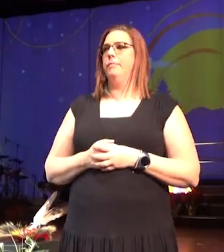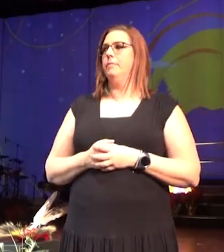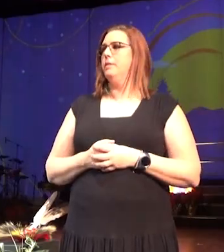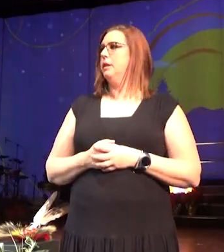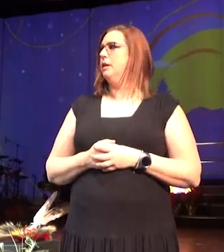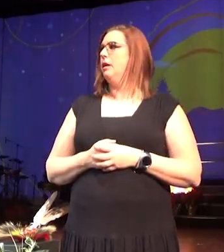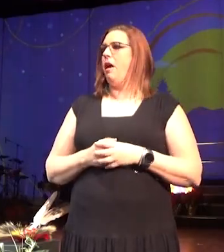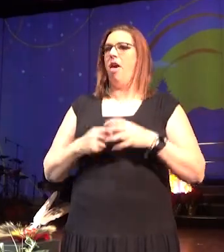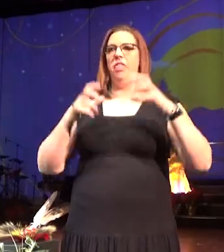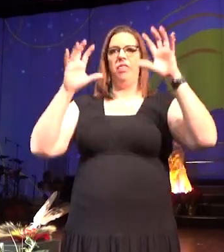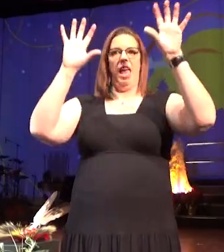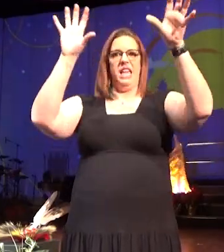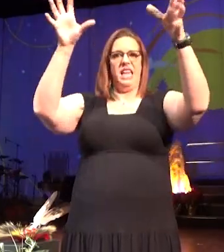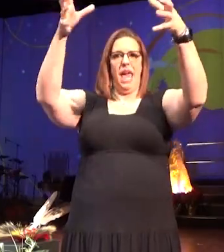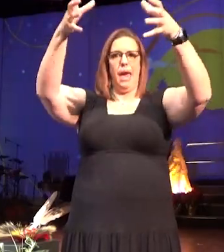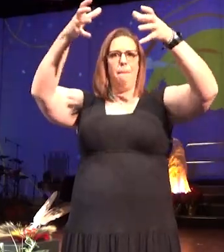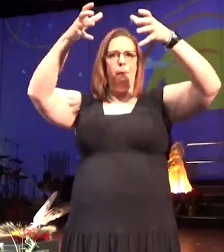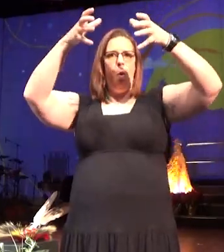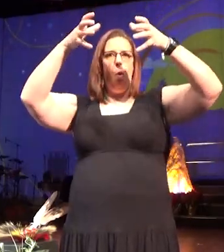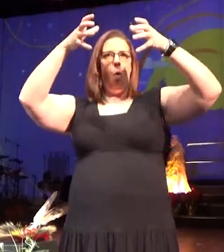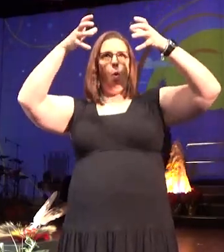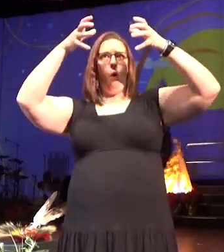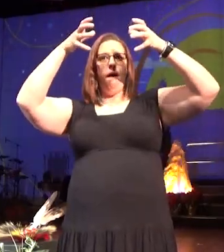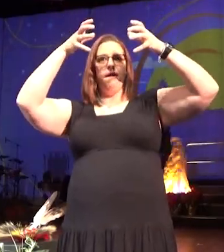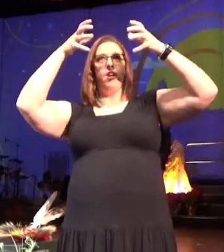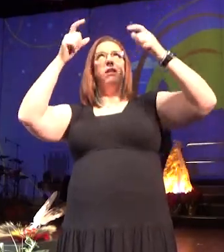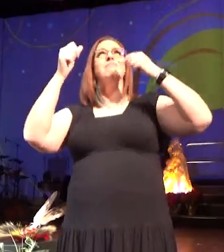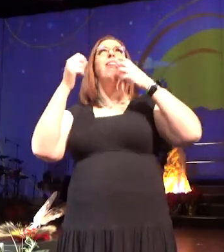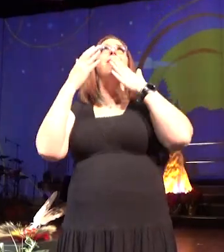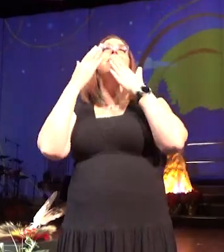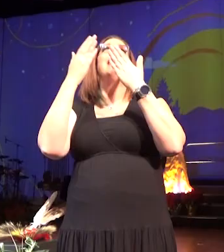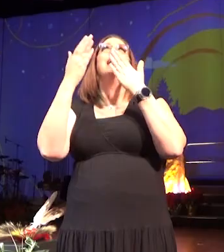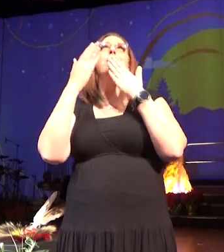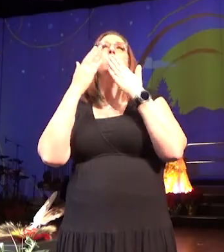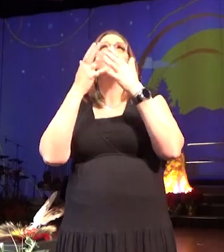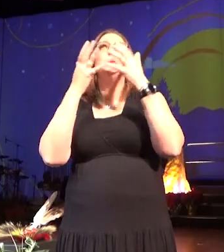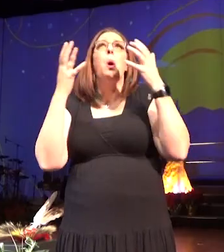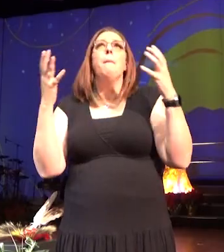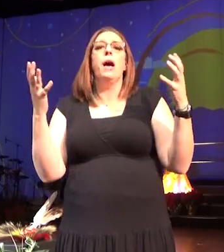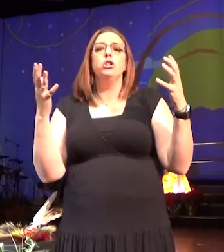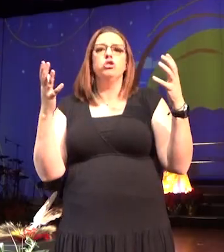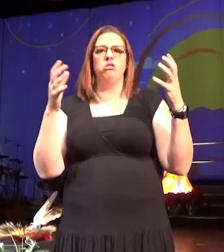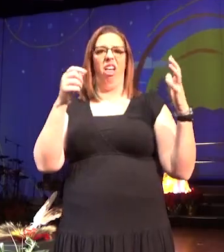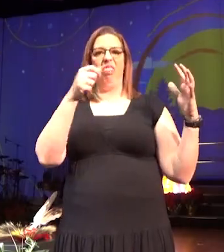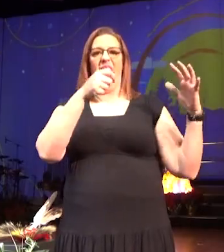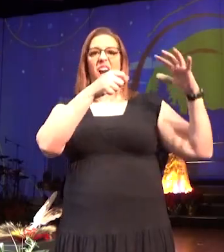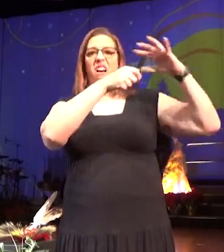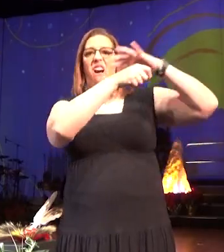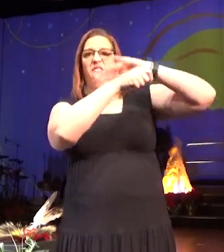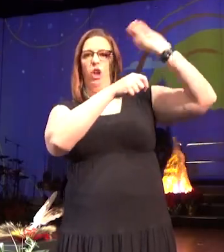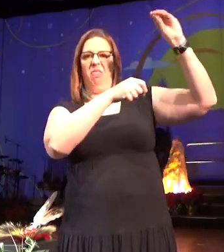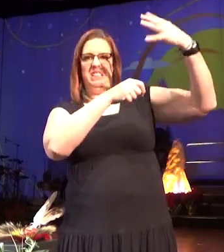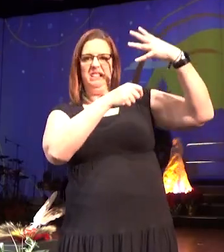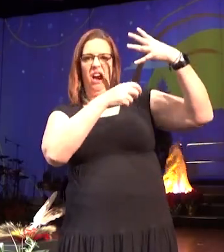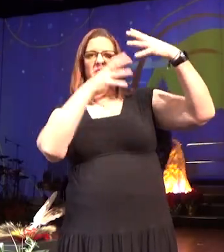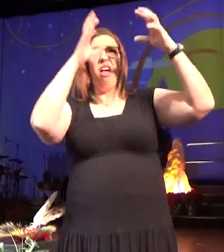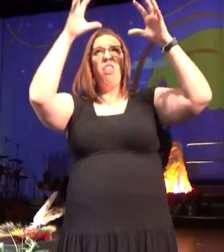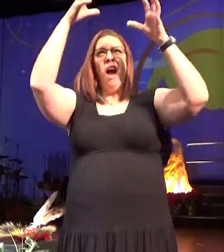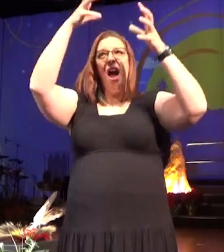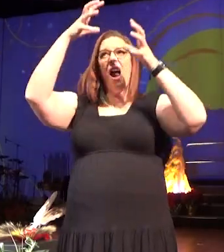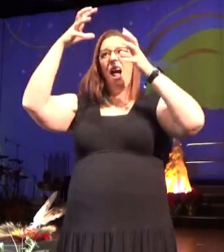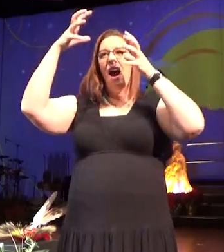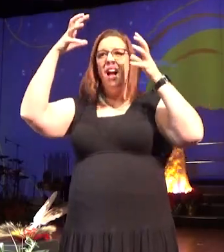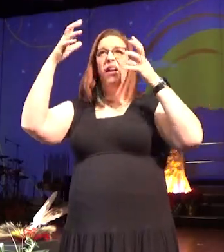They came over us. And I said, "Thank you so much." And they covered the sun. I said, "Thank you so